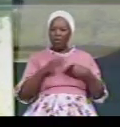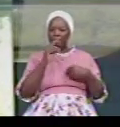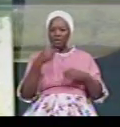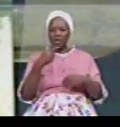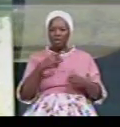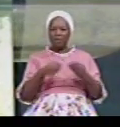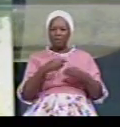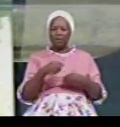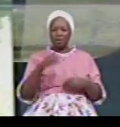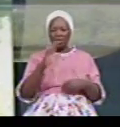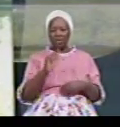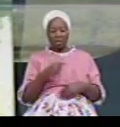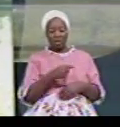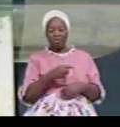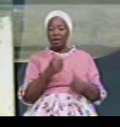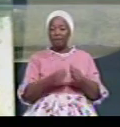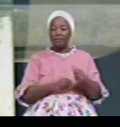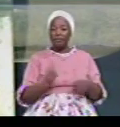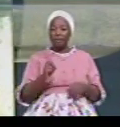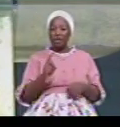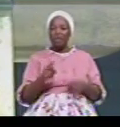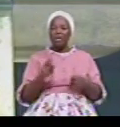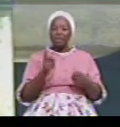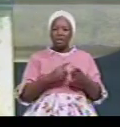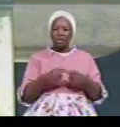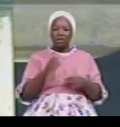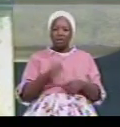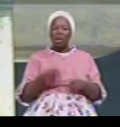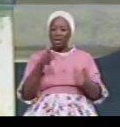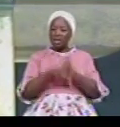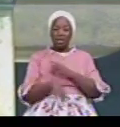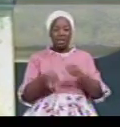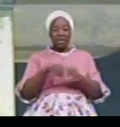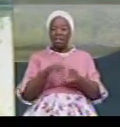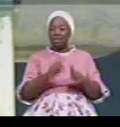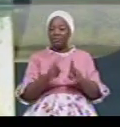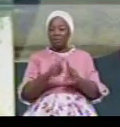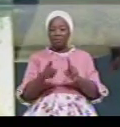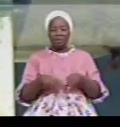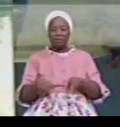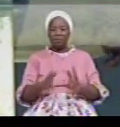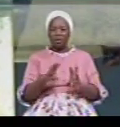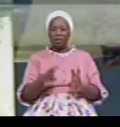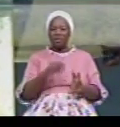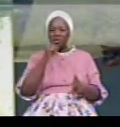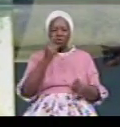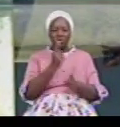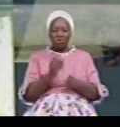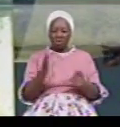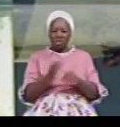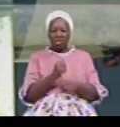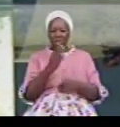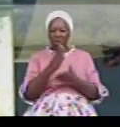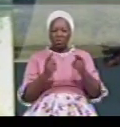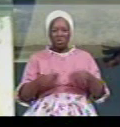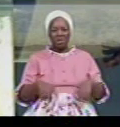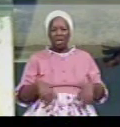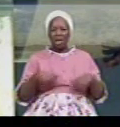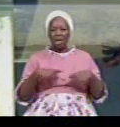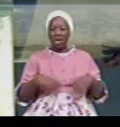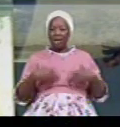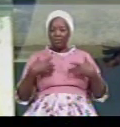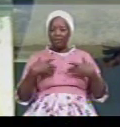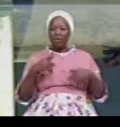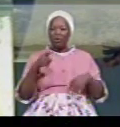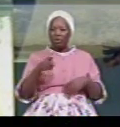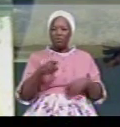everywhere. You can kill in various ways. And it's not just taking somebody's life, but you take